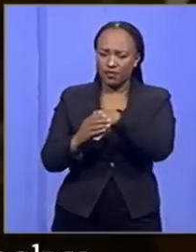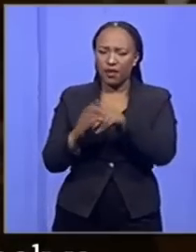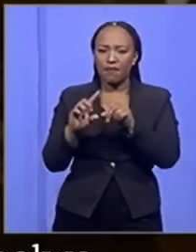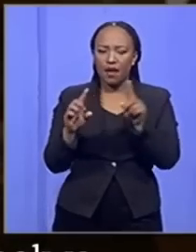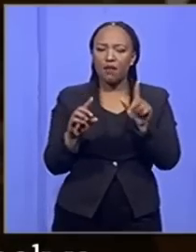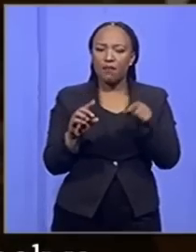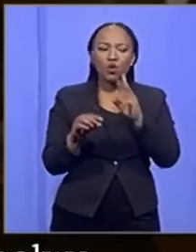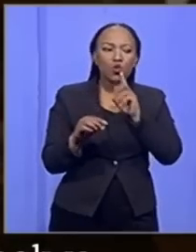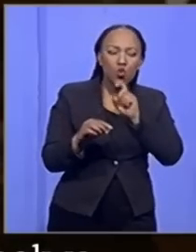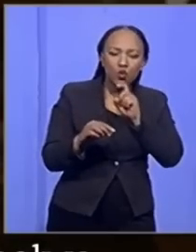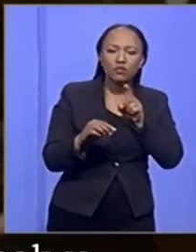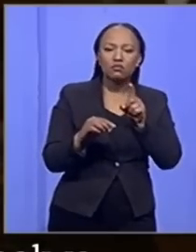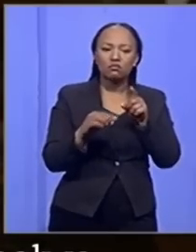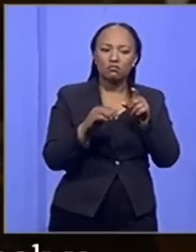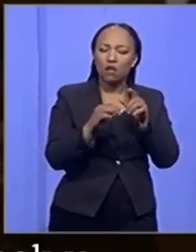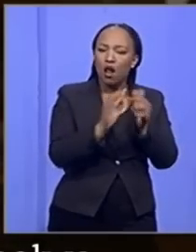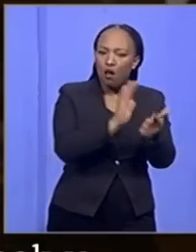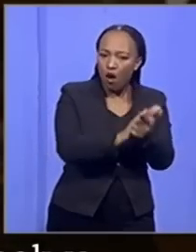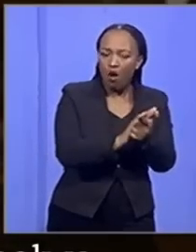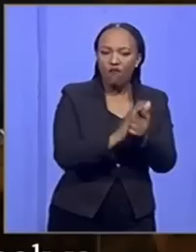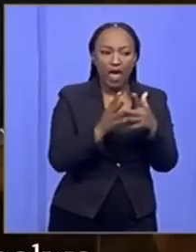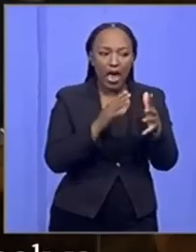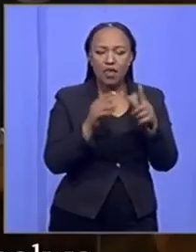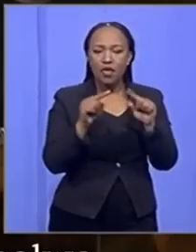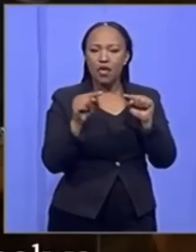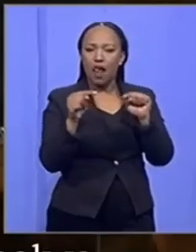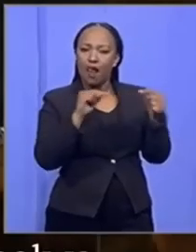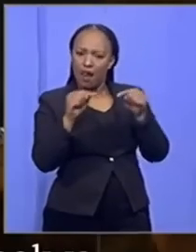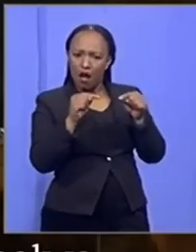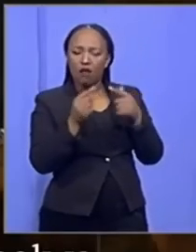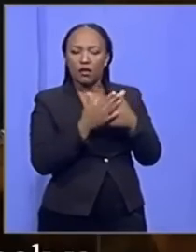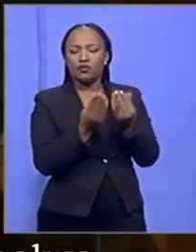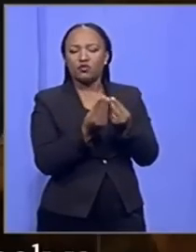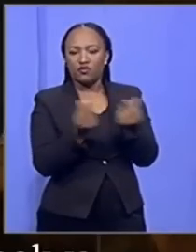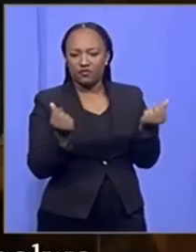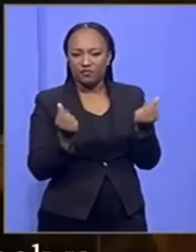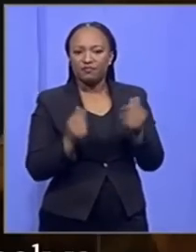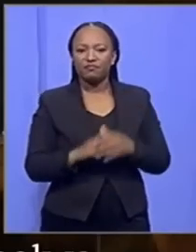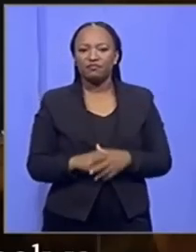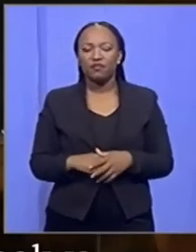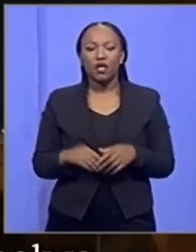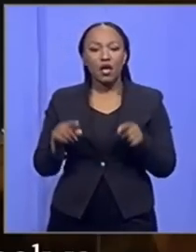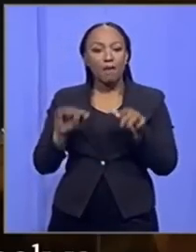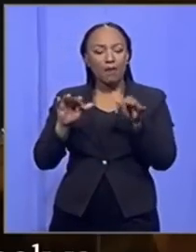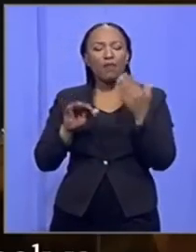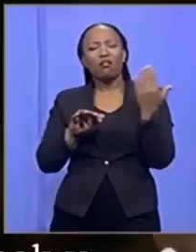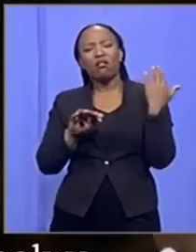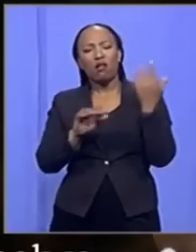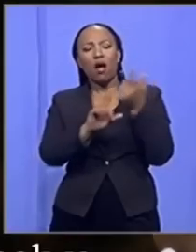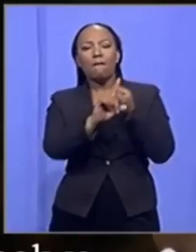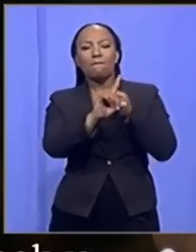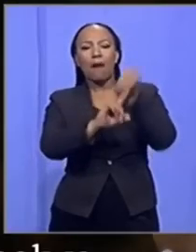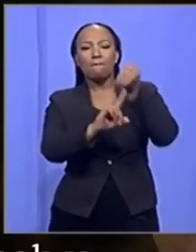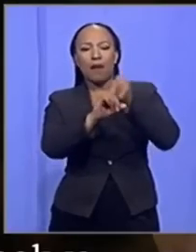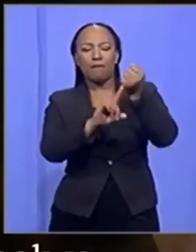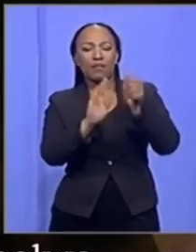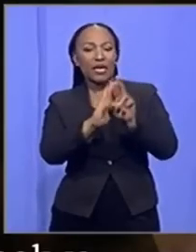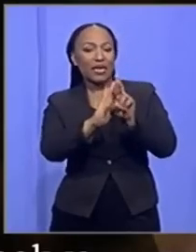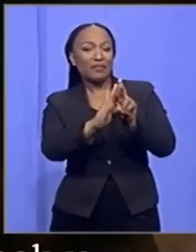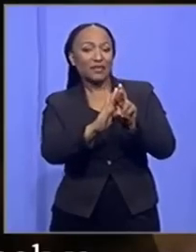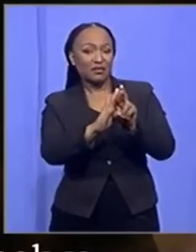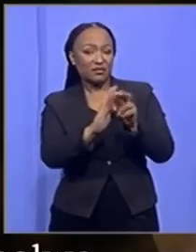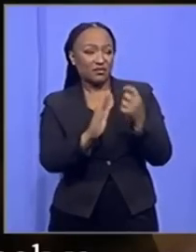the mechanisms of the law to resolve their dispute. Kolapen a re balwela kgololesego bao ba ne ba sa ikemela mme ba ne ba lebeletse go